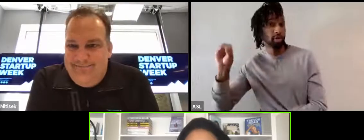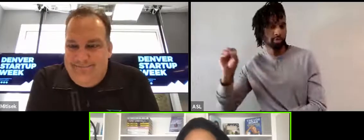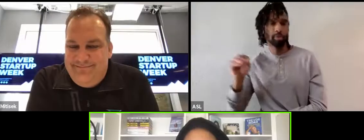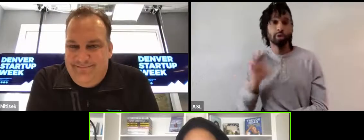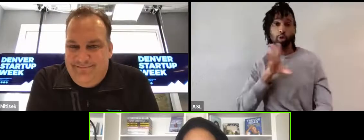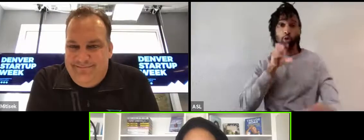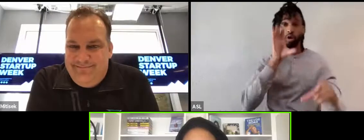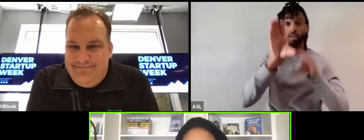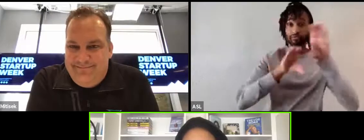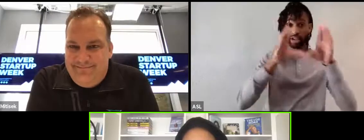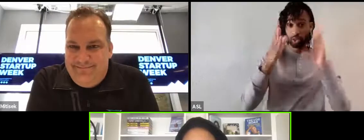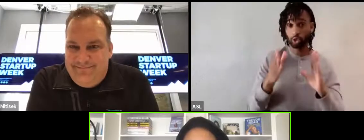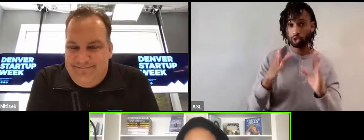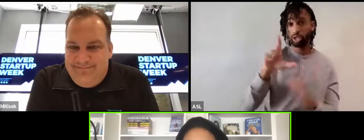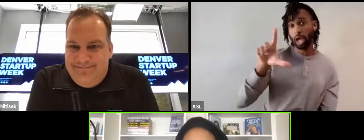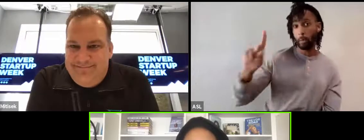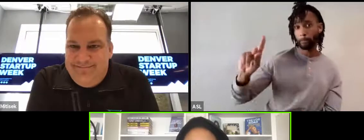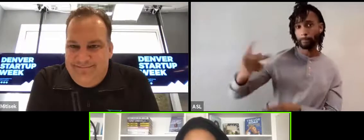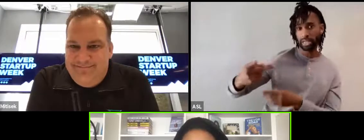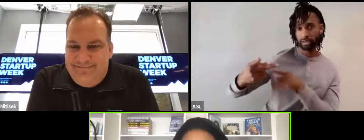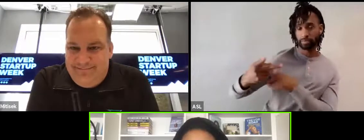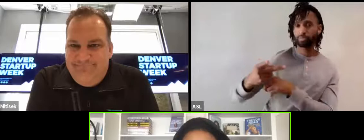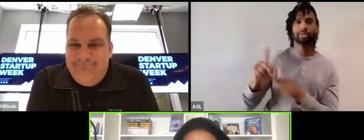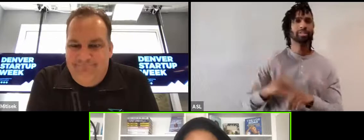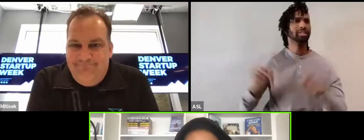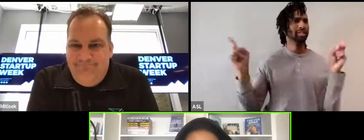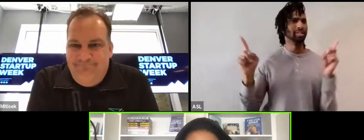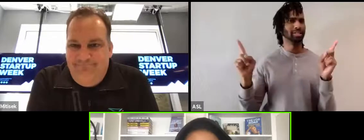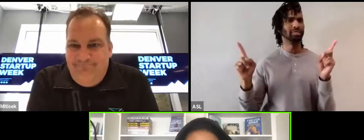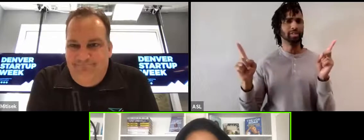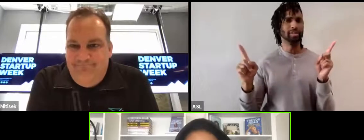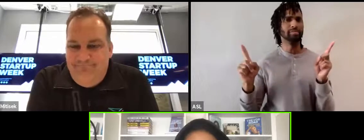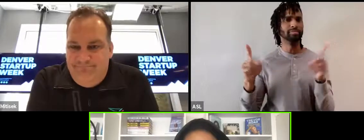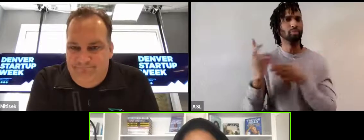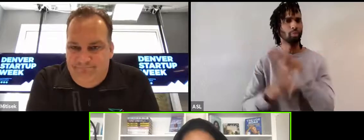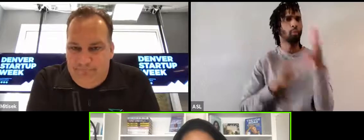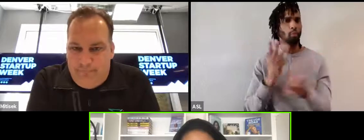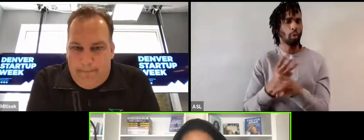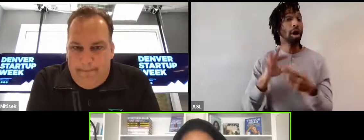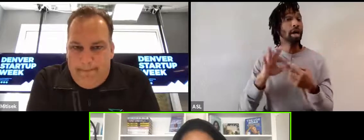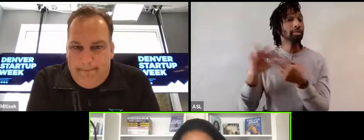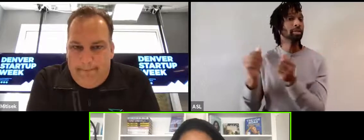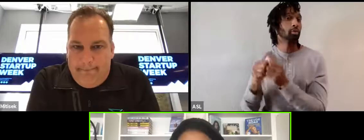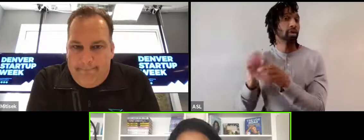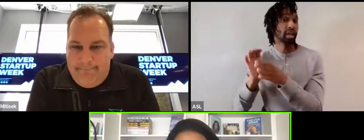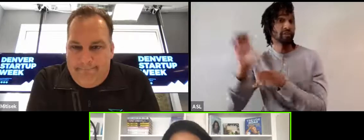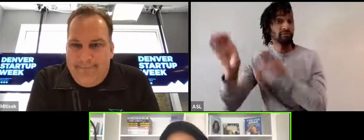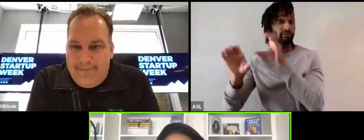LPs who, you know, it's a different ball game, especially with investors who